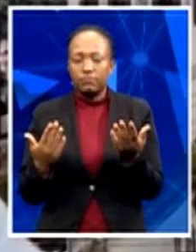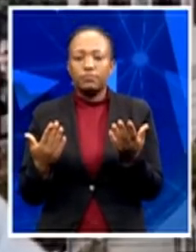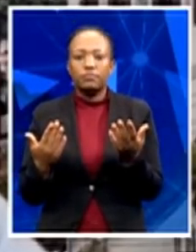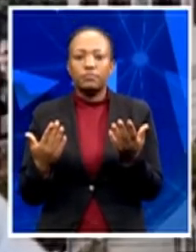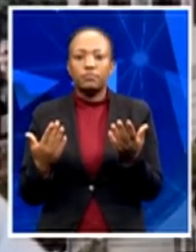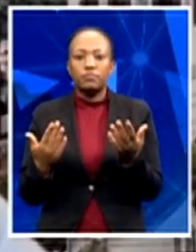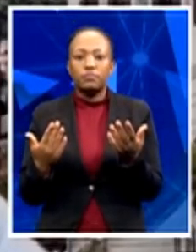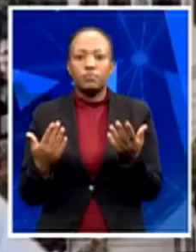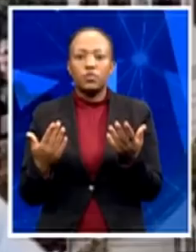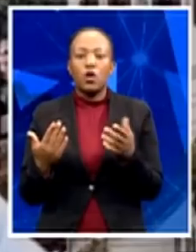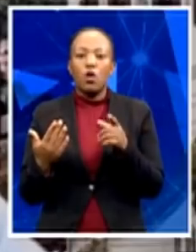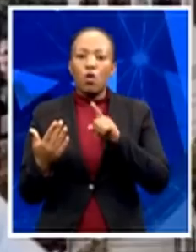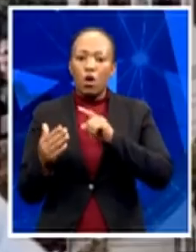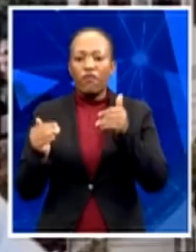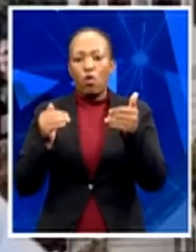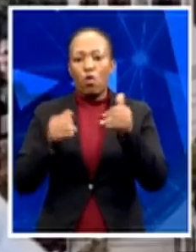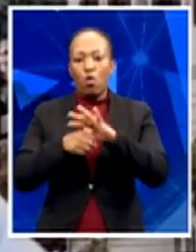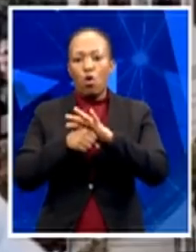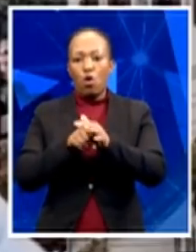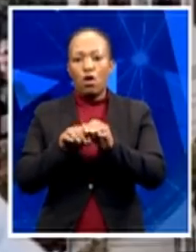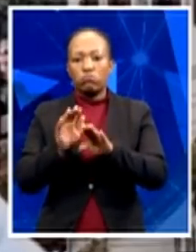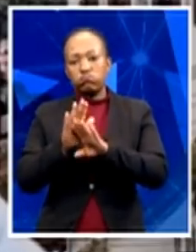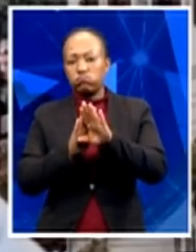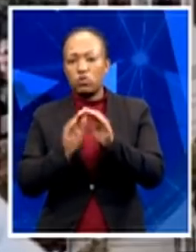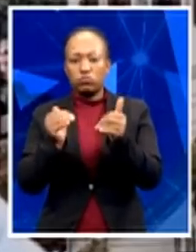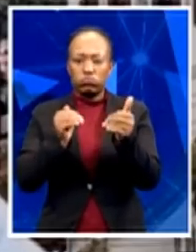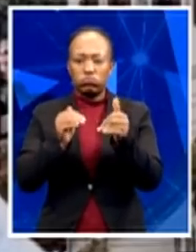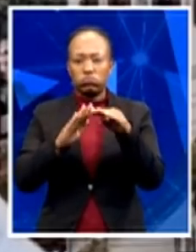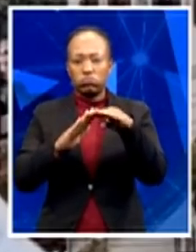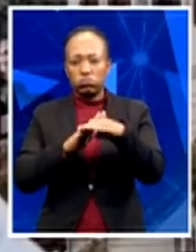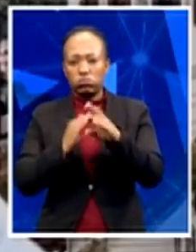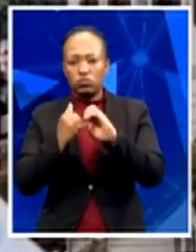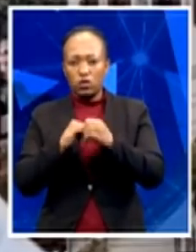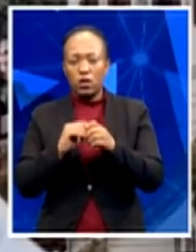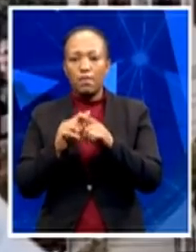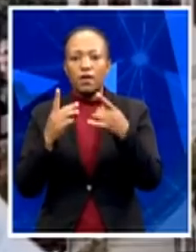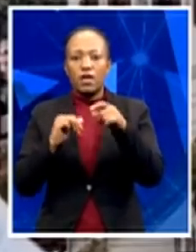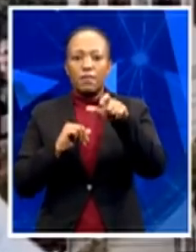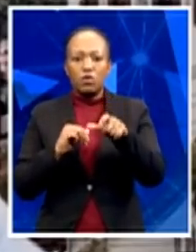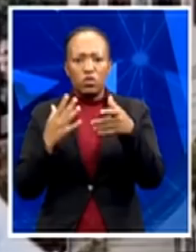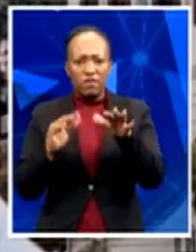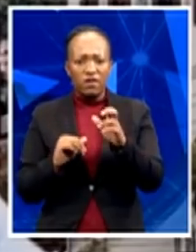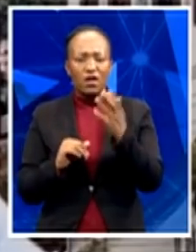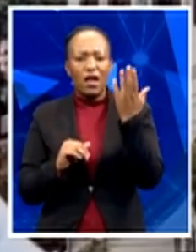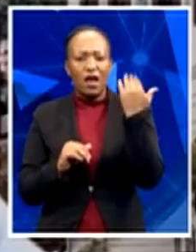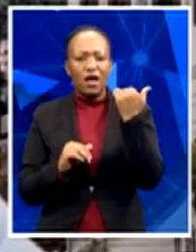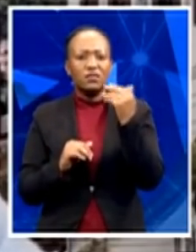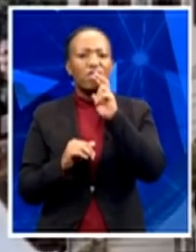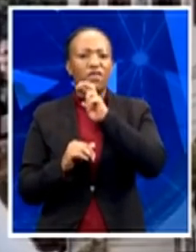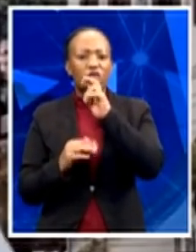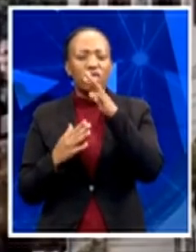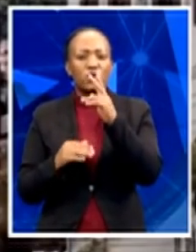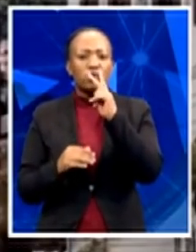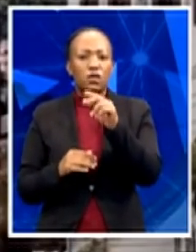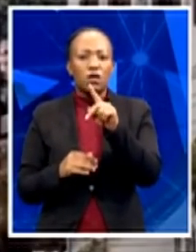virus. But Chairperson, we all knew what we saw last Friday at the Kopanong Hospital in Vereniging,